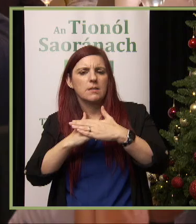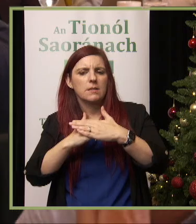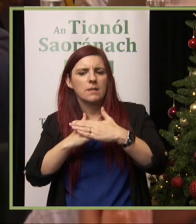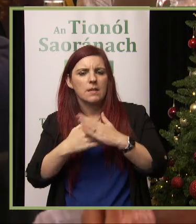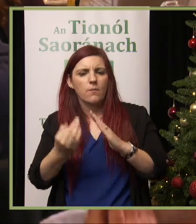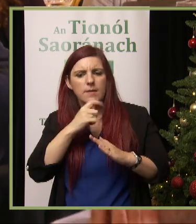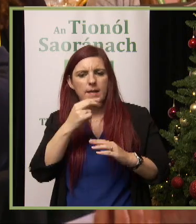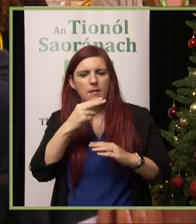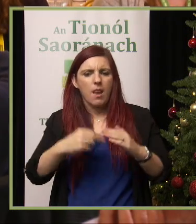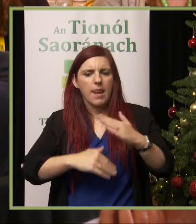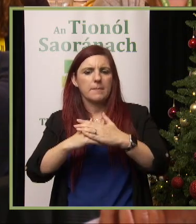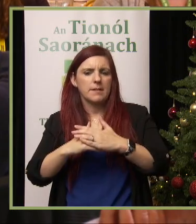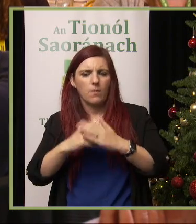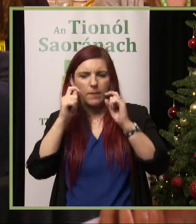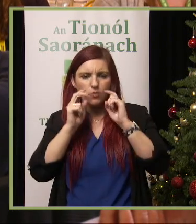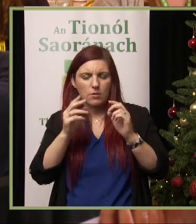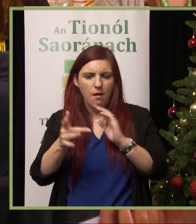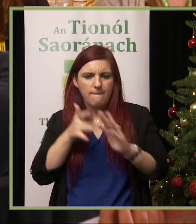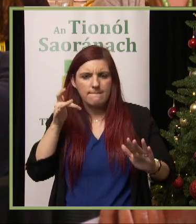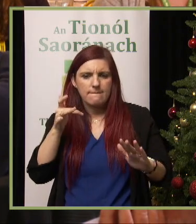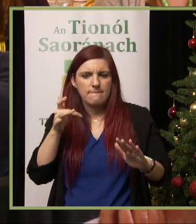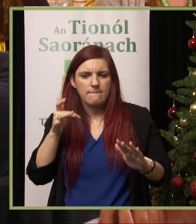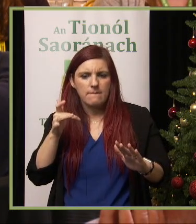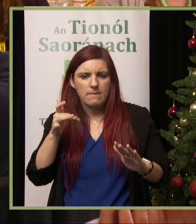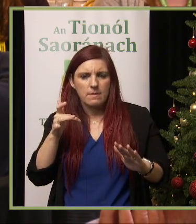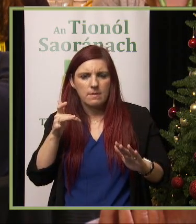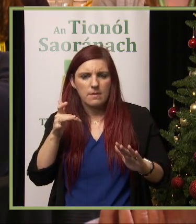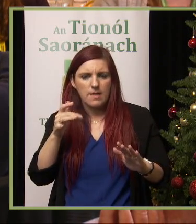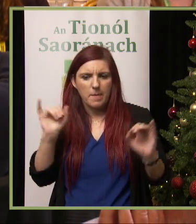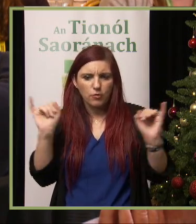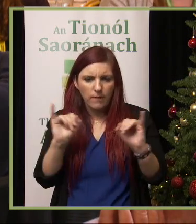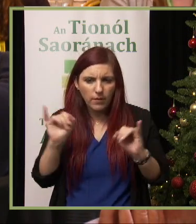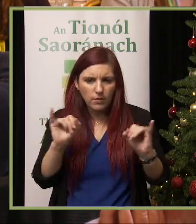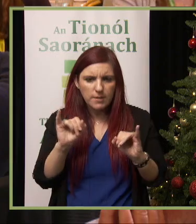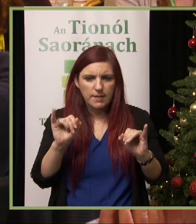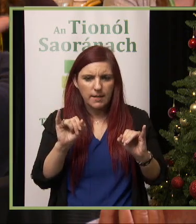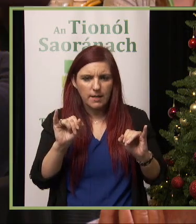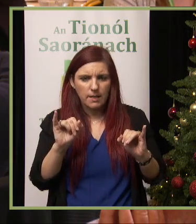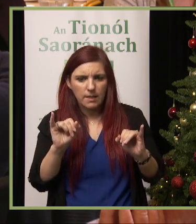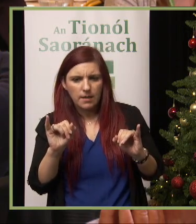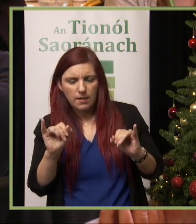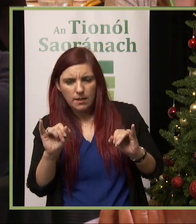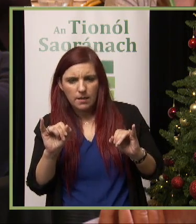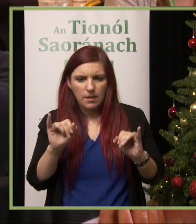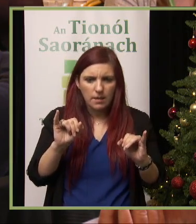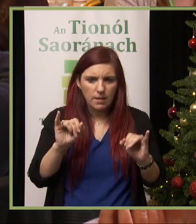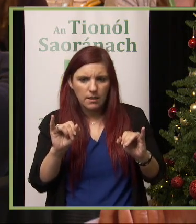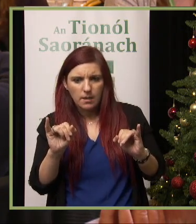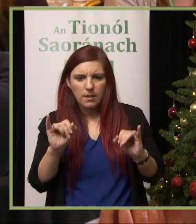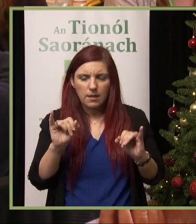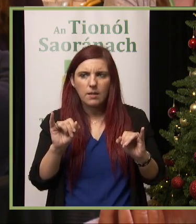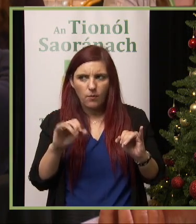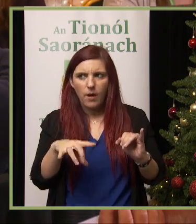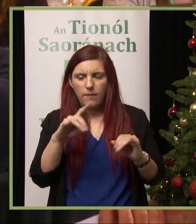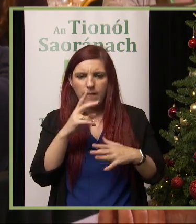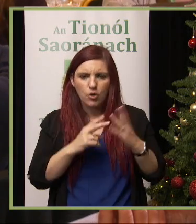we're not limited, we think we should remove it. So what we're suggesting is, as a matter of urgency, areas and species of high nature value